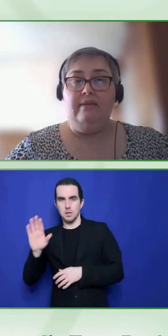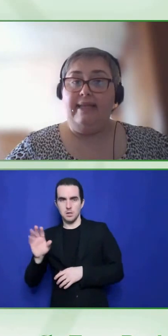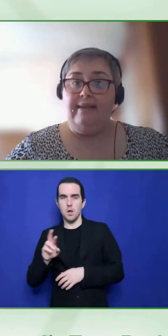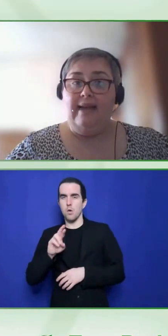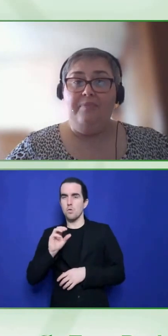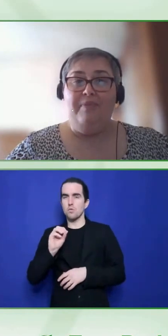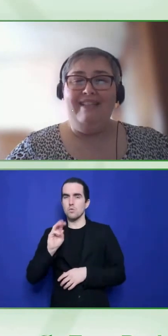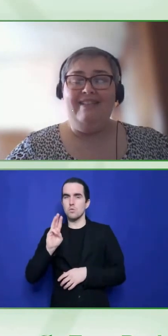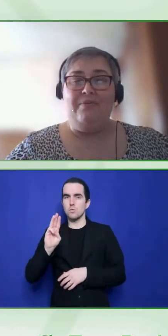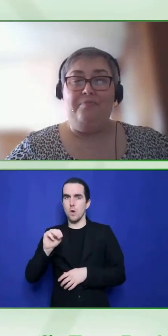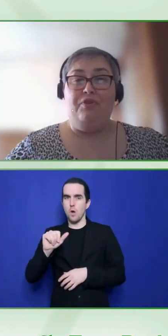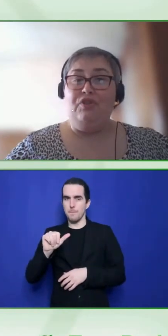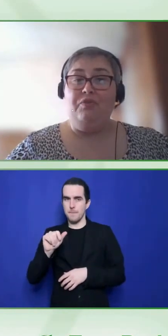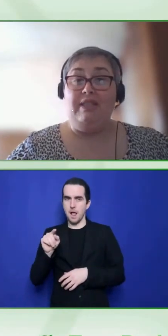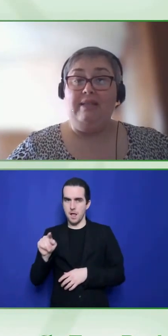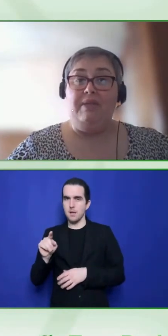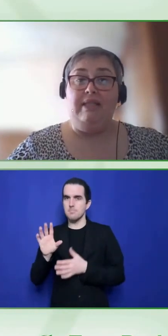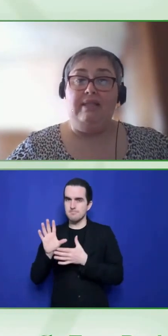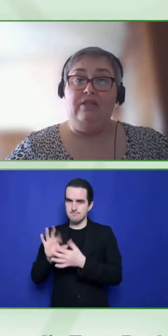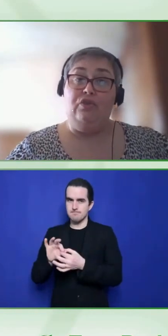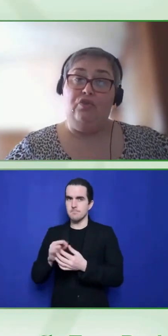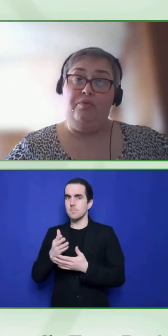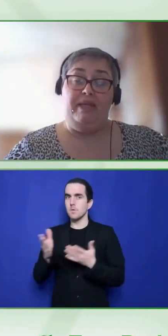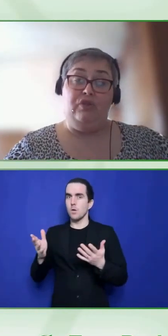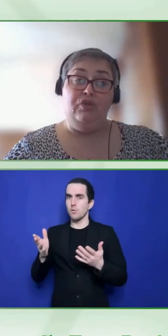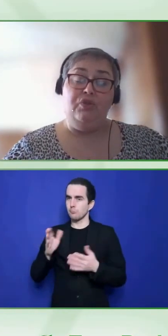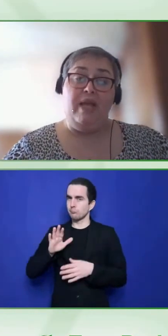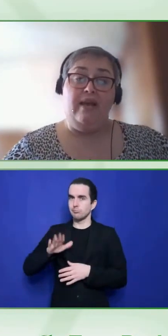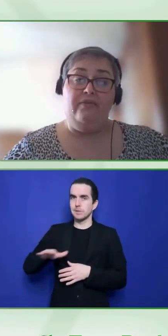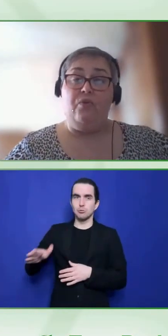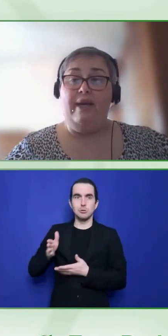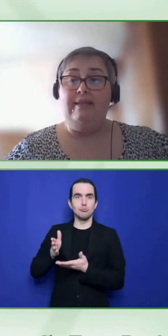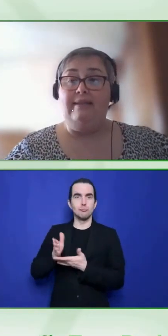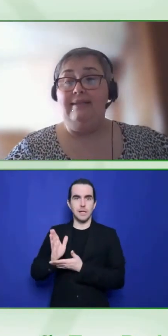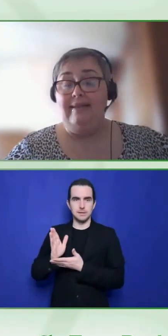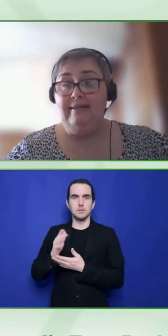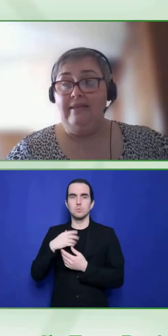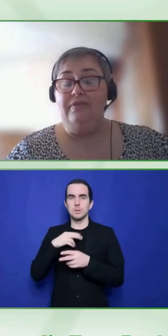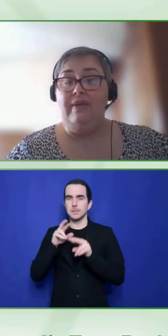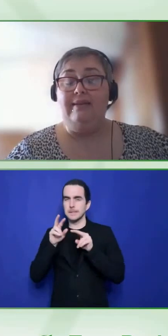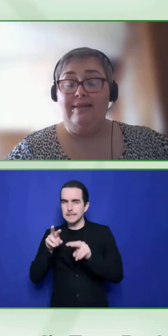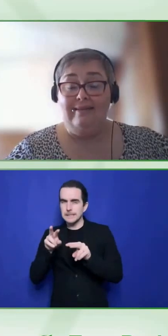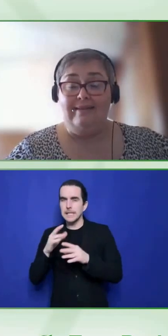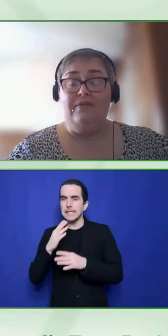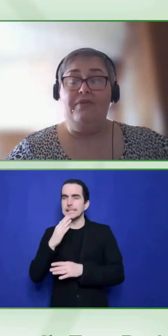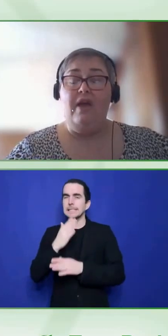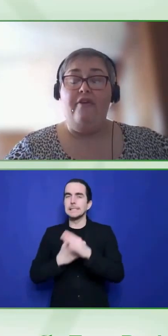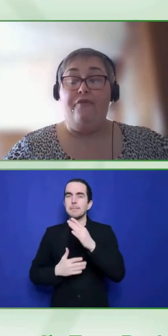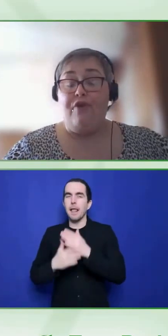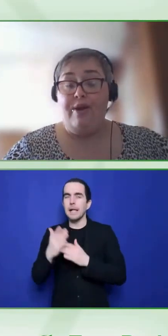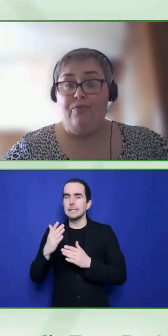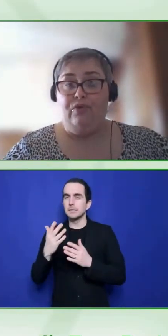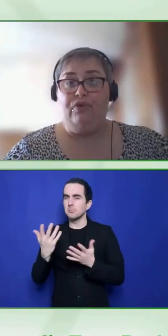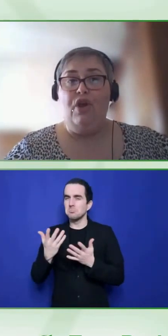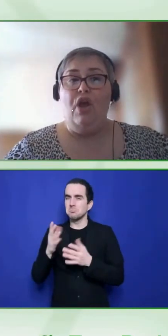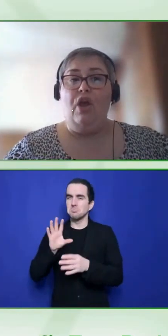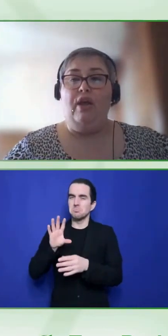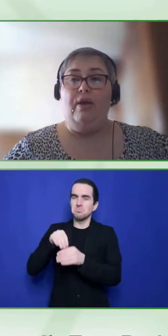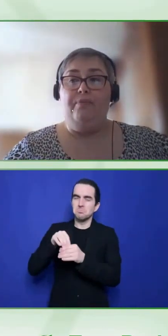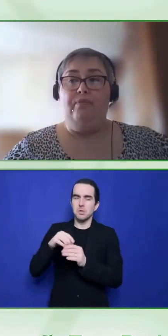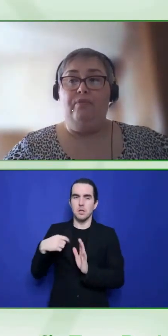Regarding the next slide, please. Person with disability in the European Union, we have quite an extensive